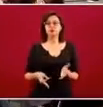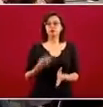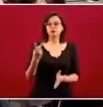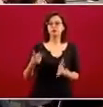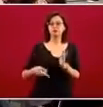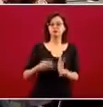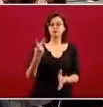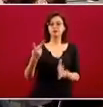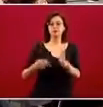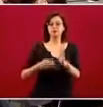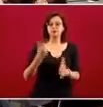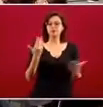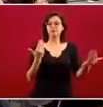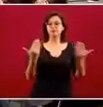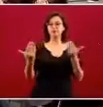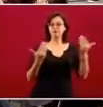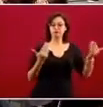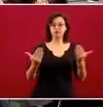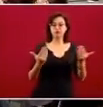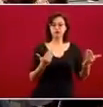slide that we're showing now